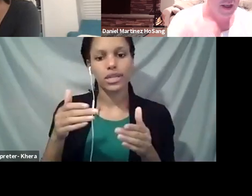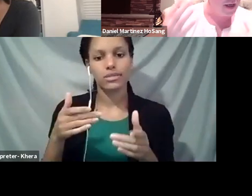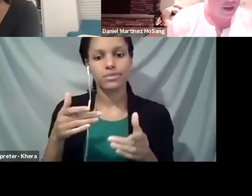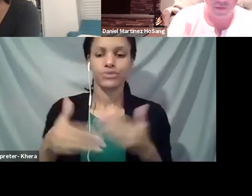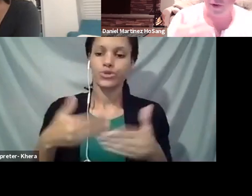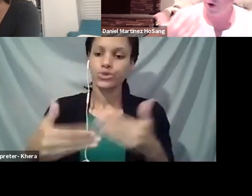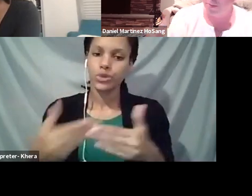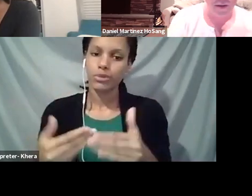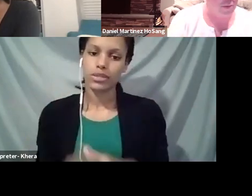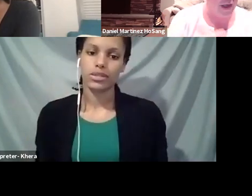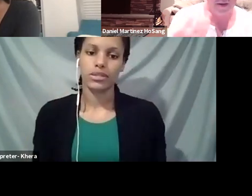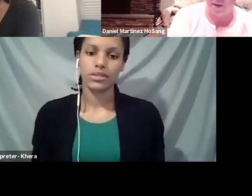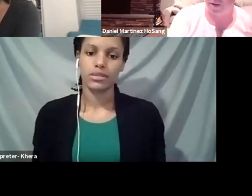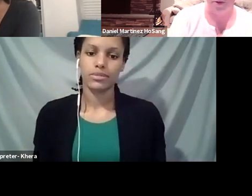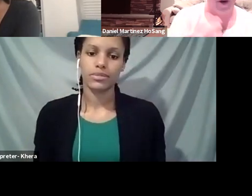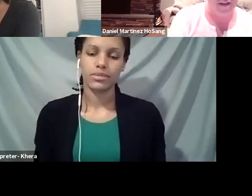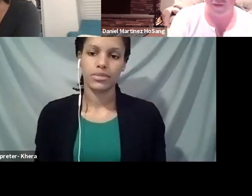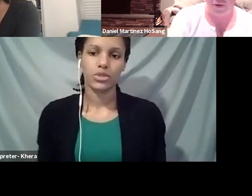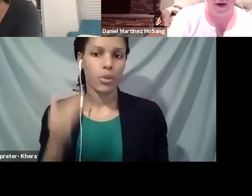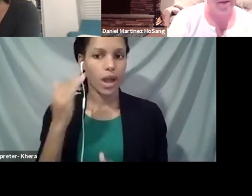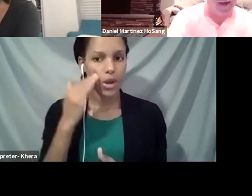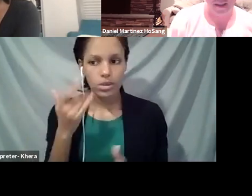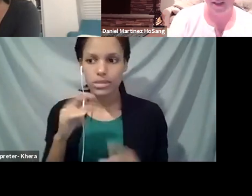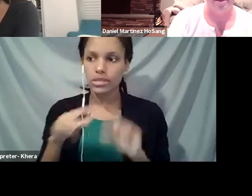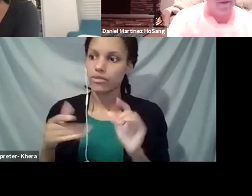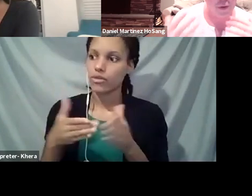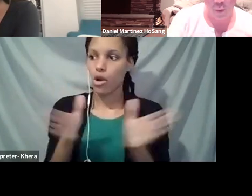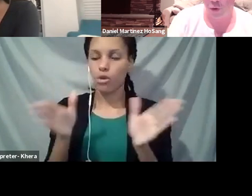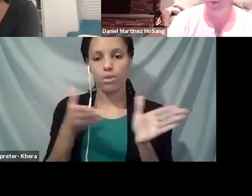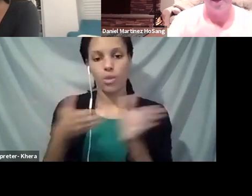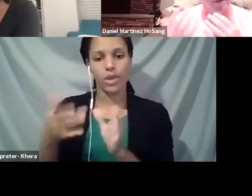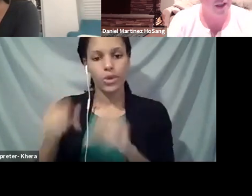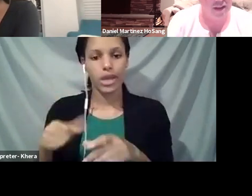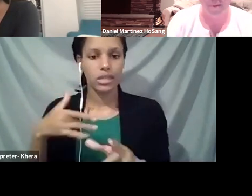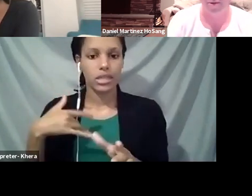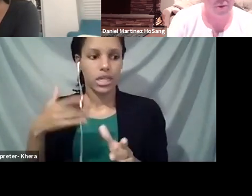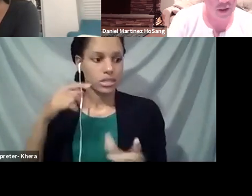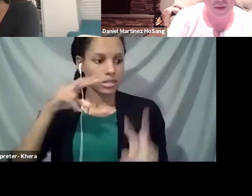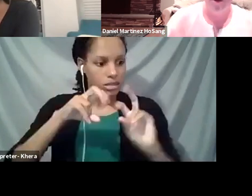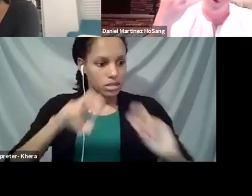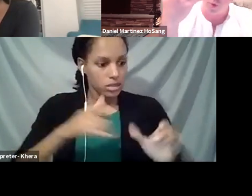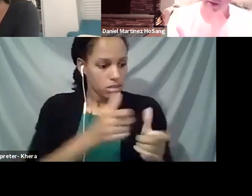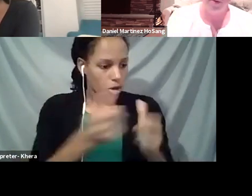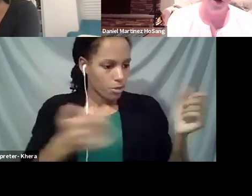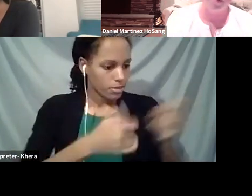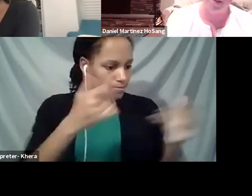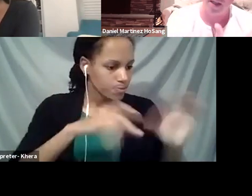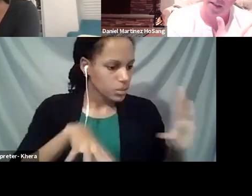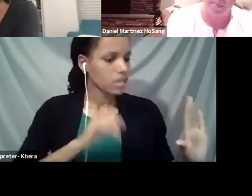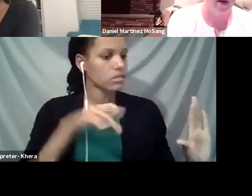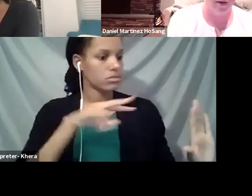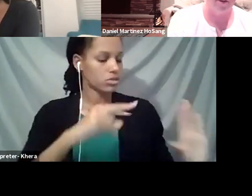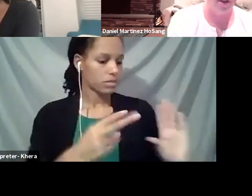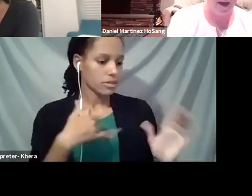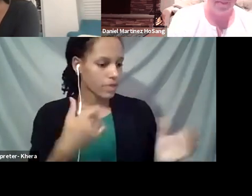like this very open-ended way that people are trying to figure out to make sense of their world, what gives their kids opportunities, what stands